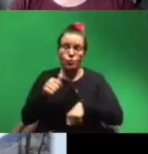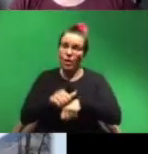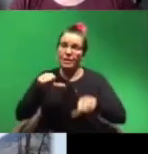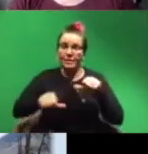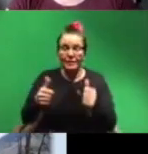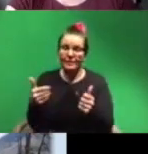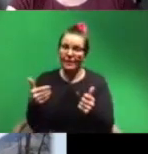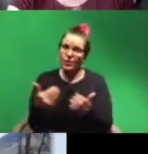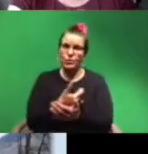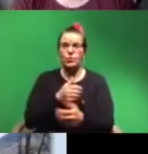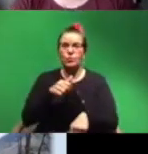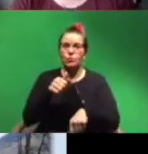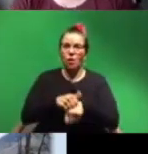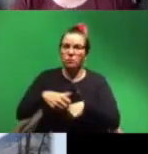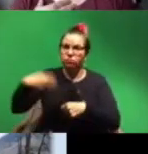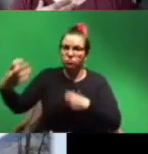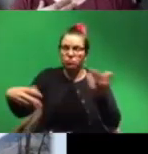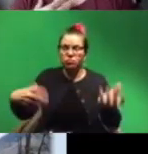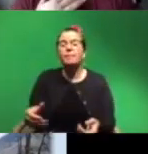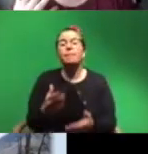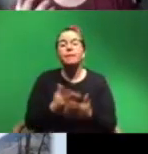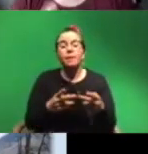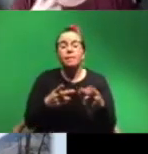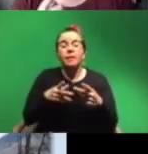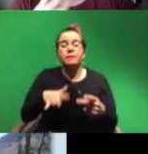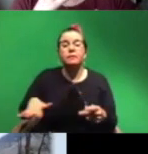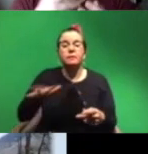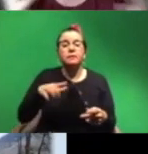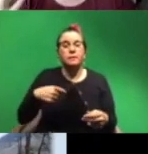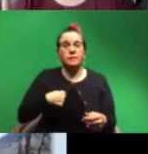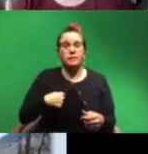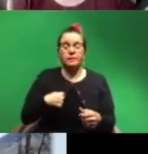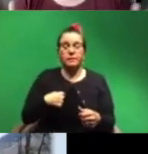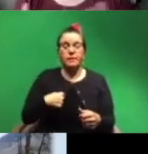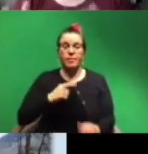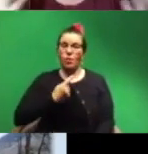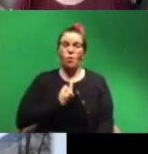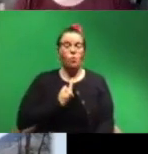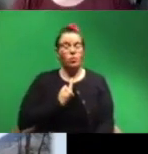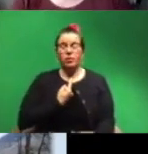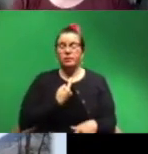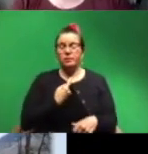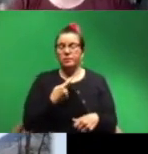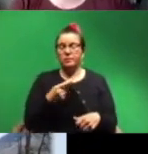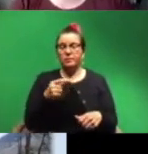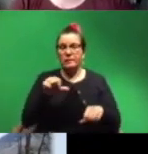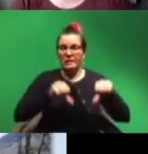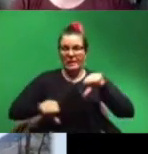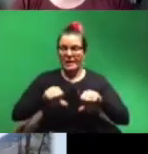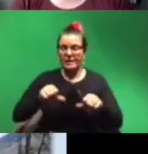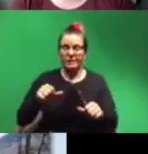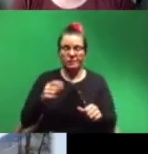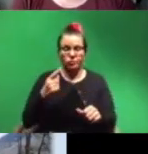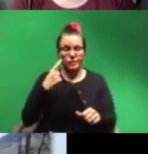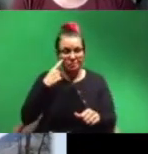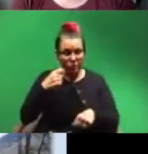rock. And some of these places, I will have been the only geologist, certainly the first geologist to have ever seen these rocks